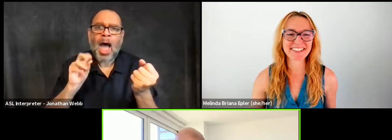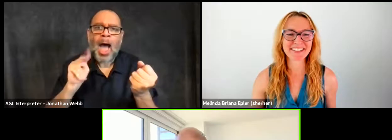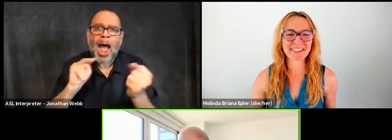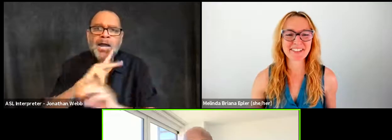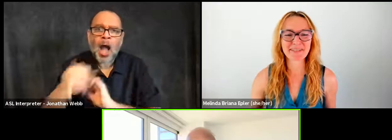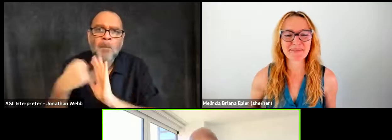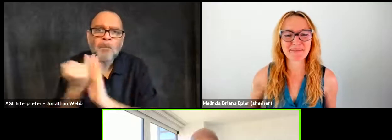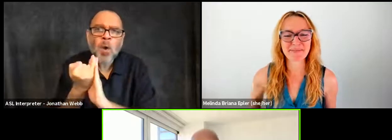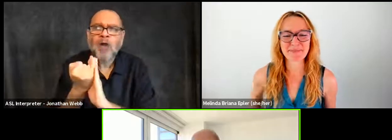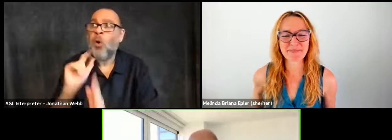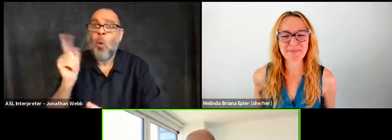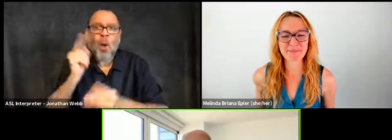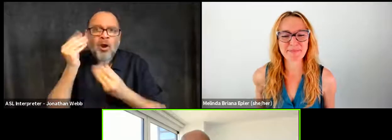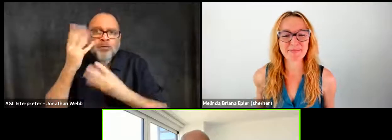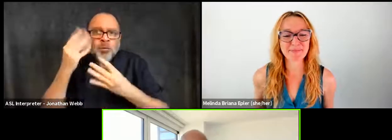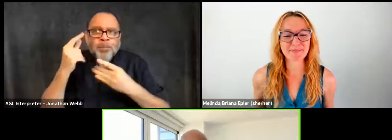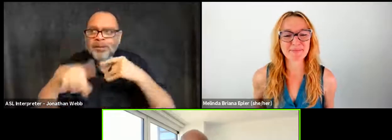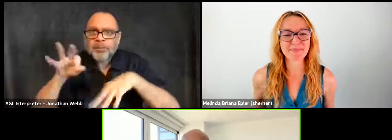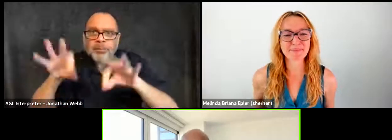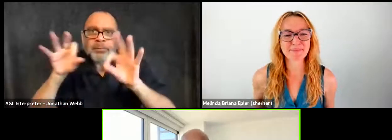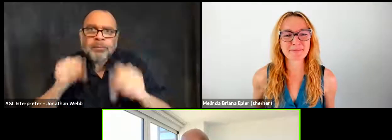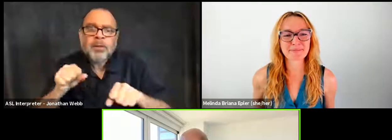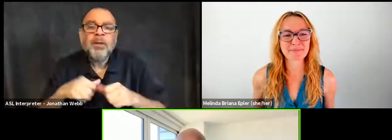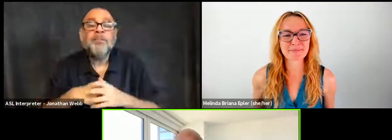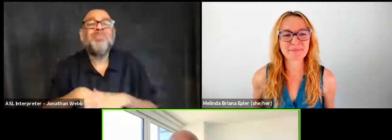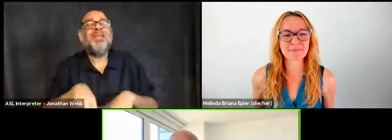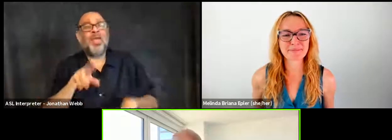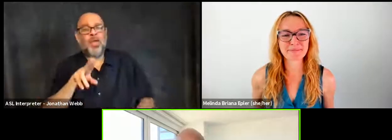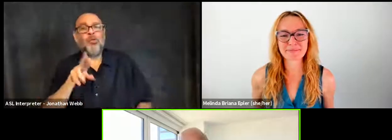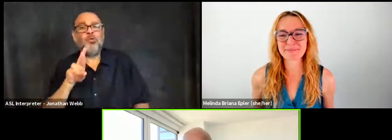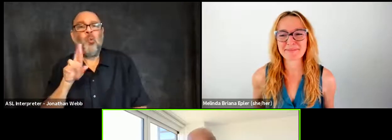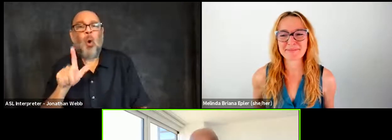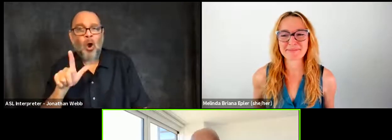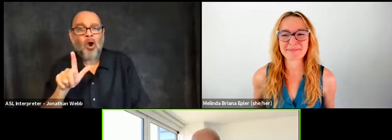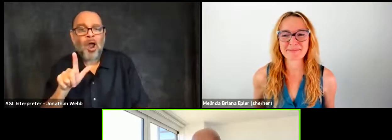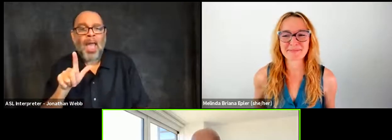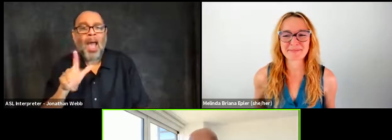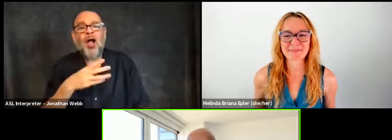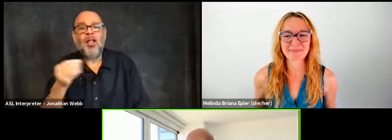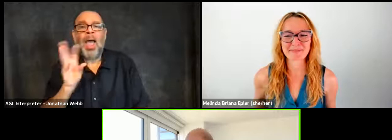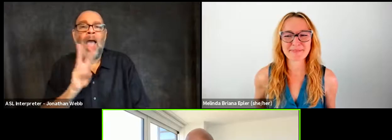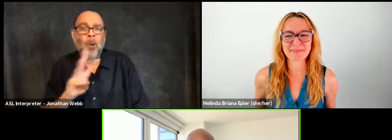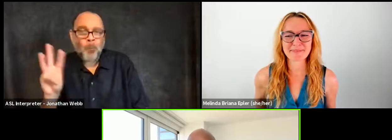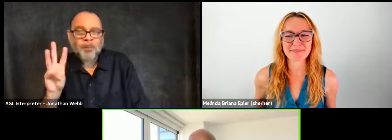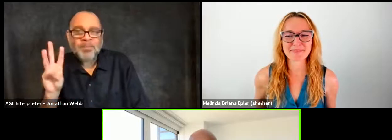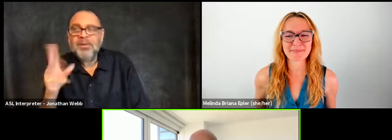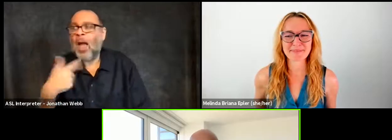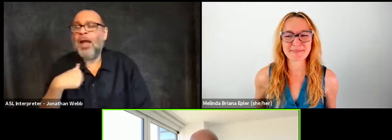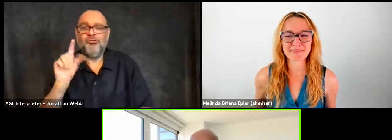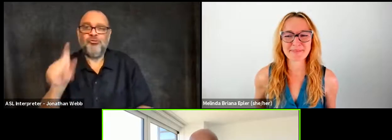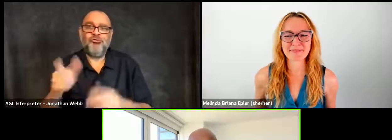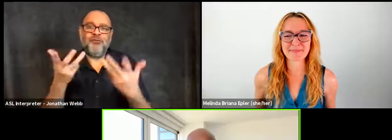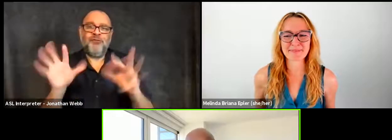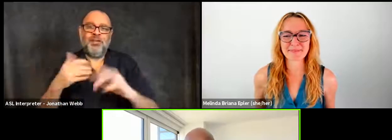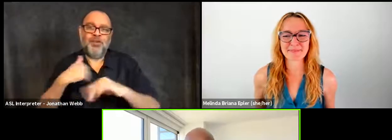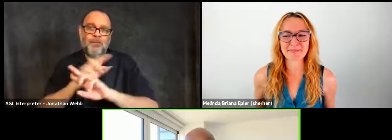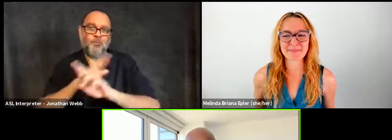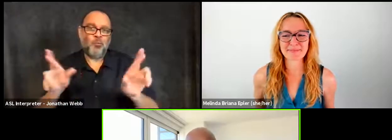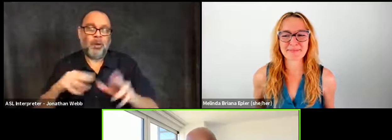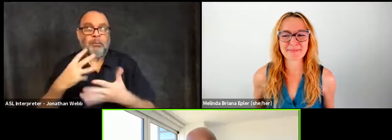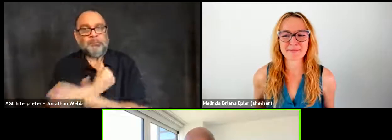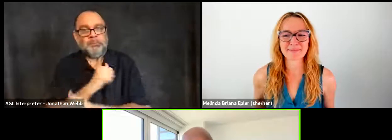Yes. So I should have had a URL, the website up by now, but it's not. Let me get my bike ready. But for now, you can go